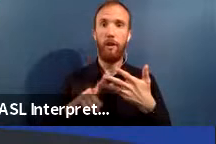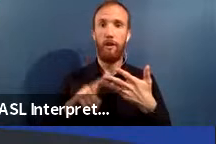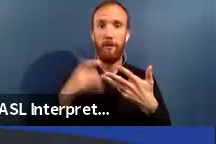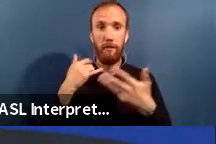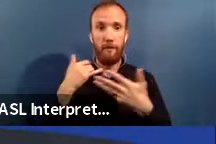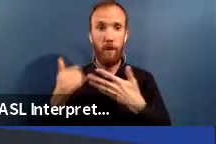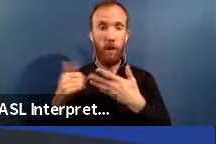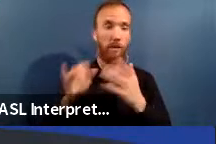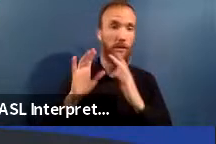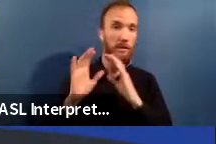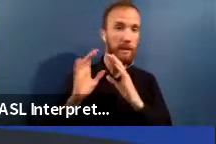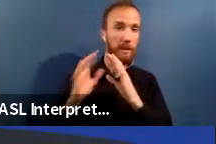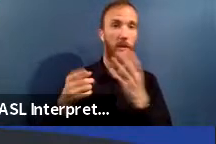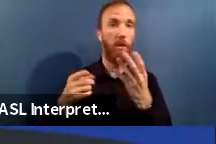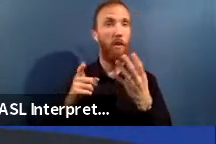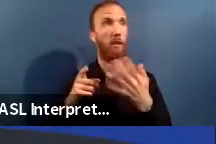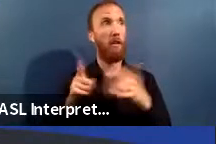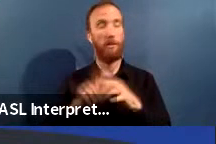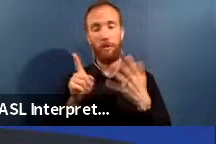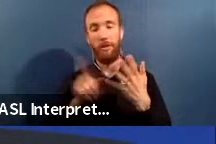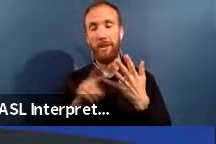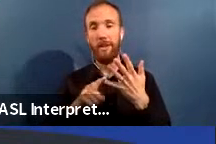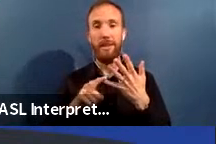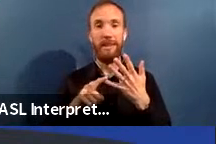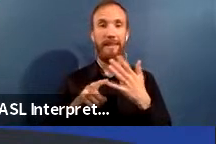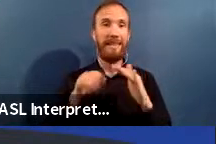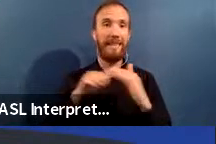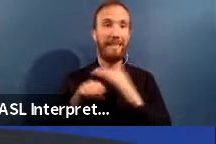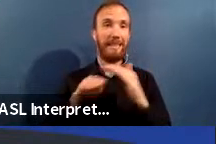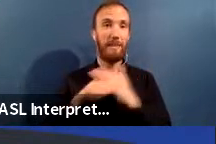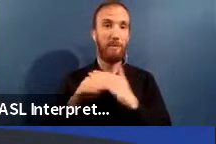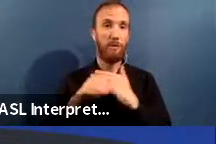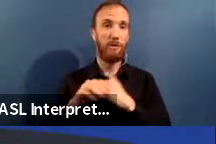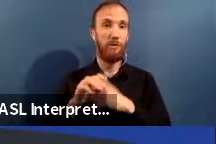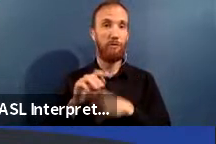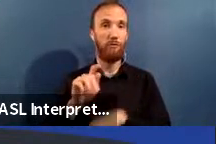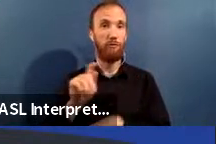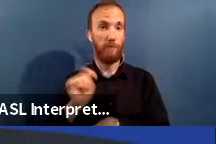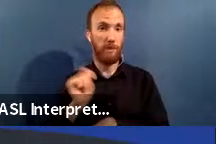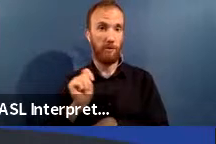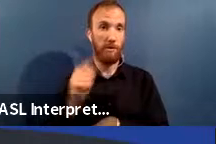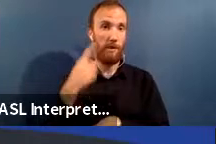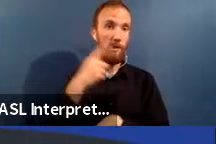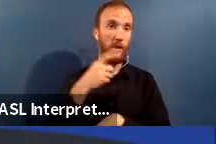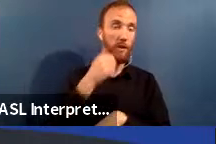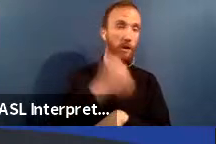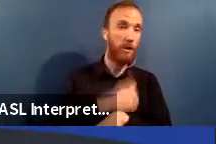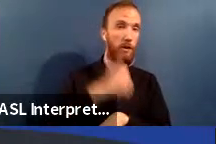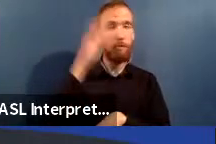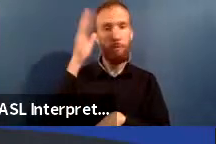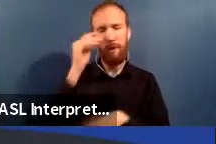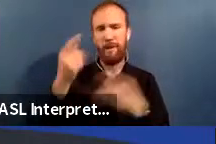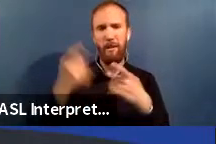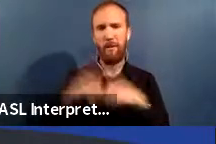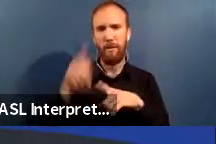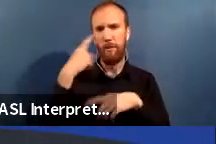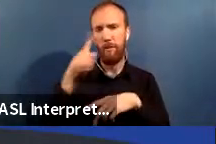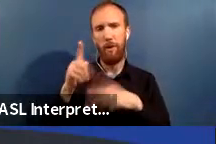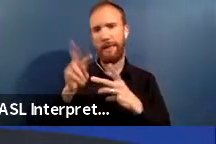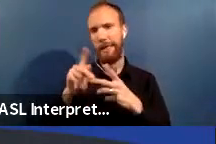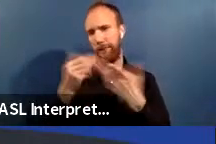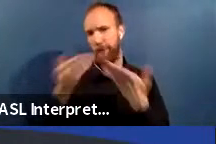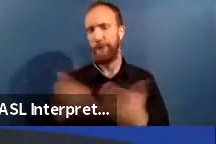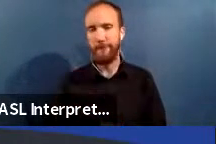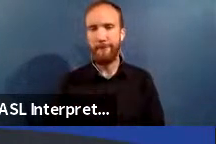that would be for 1 girls, 1 boys, and a unisex toilet for each school.